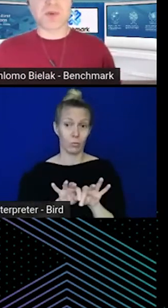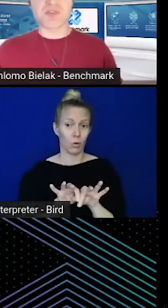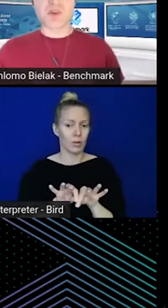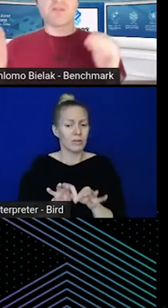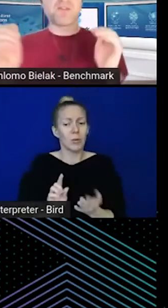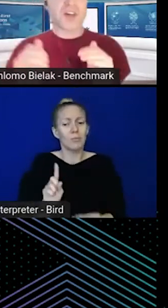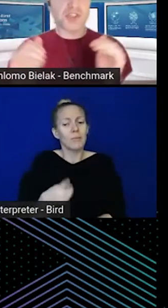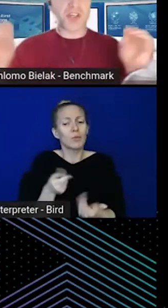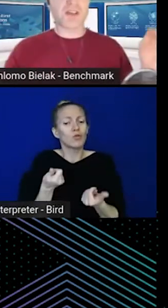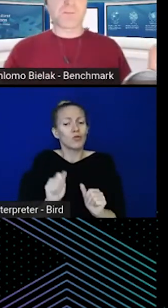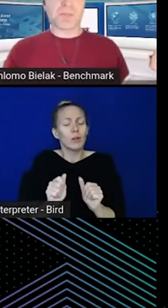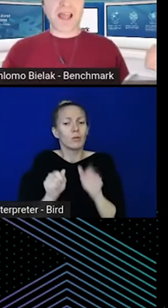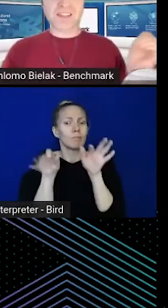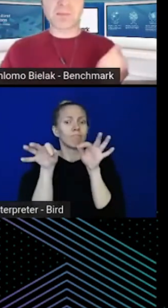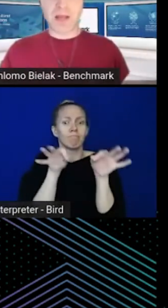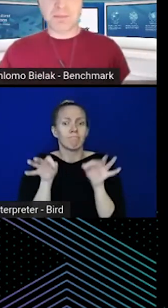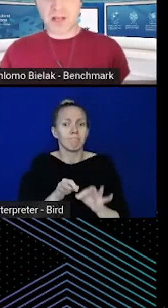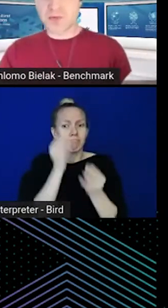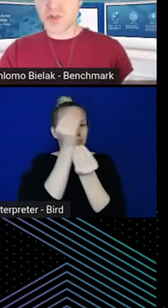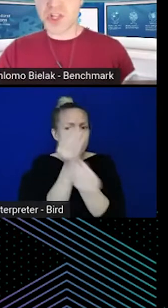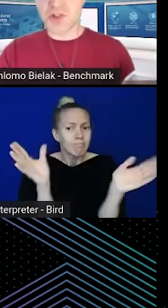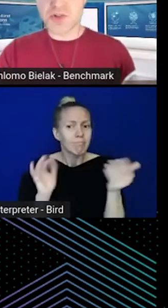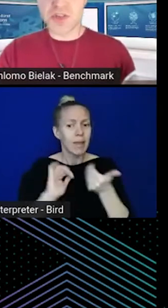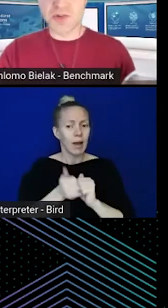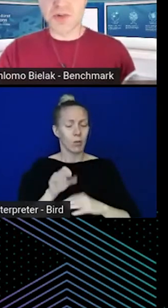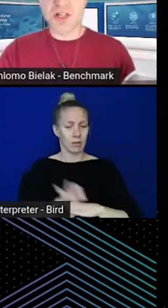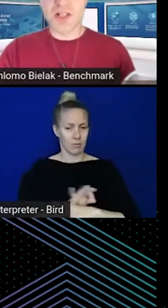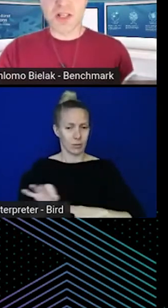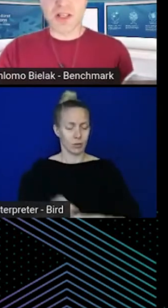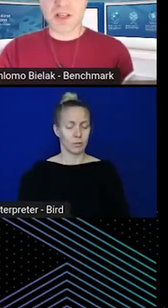process operates. When you function as a pipeline, which